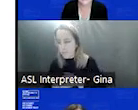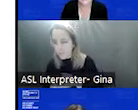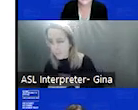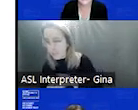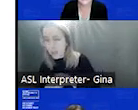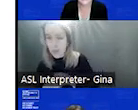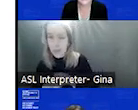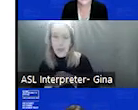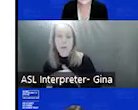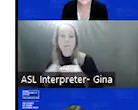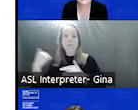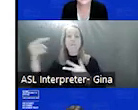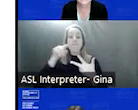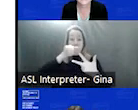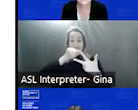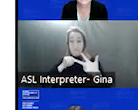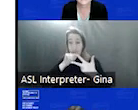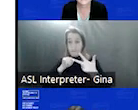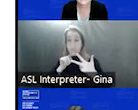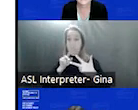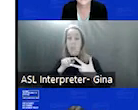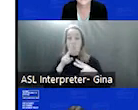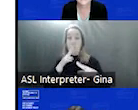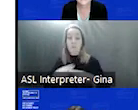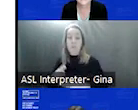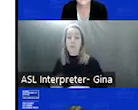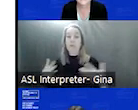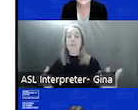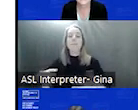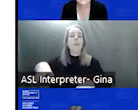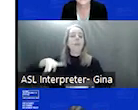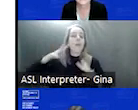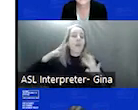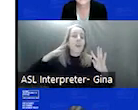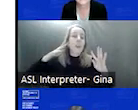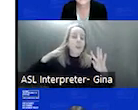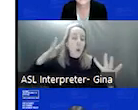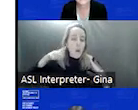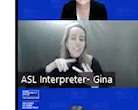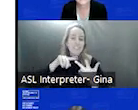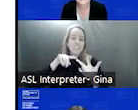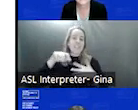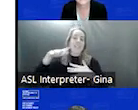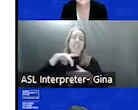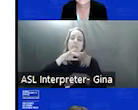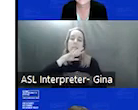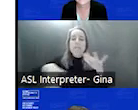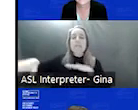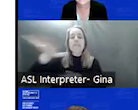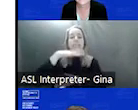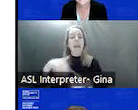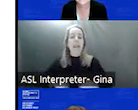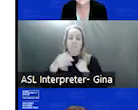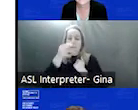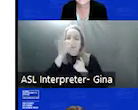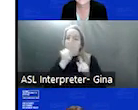Next 2 points I would like to briefly mention are the noise and pollution. Living a block away from the bus terminal myself,